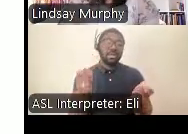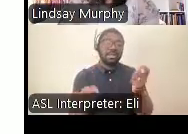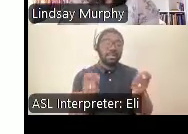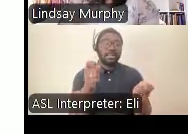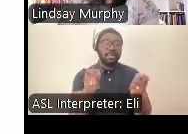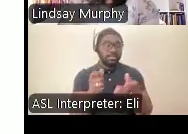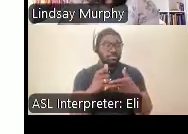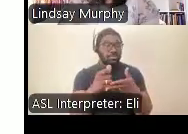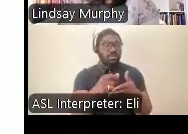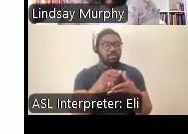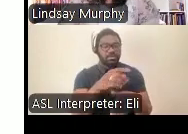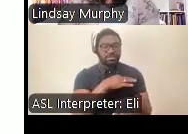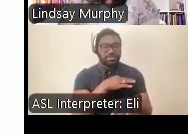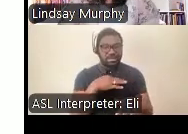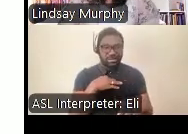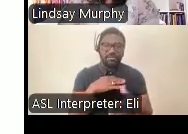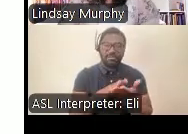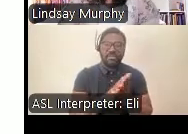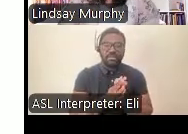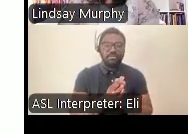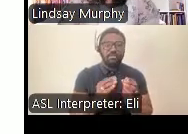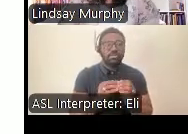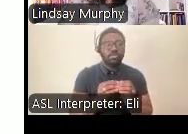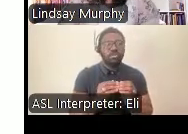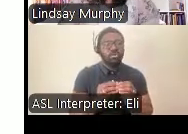their staff become